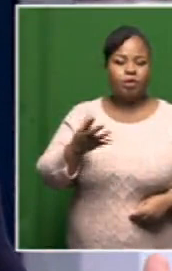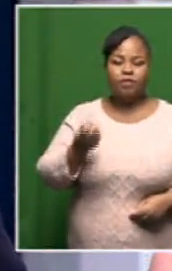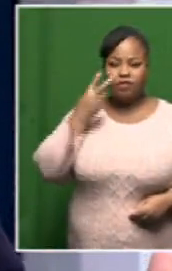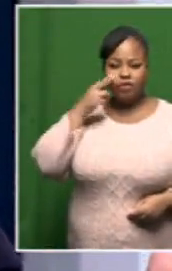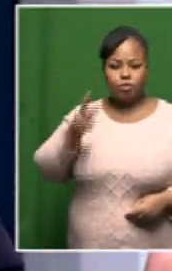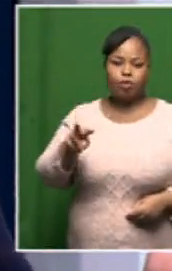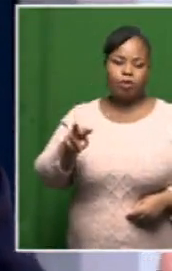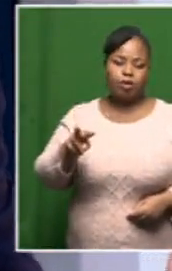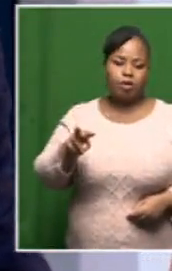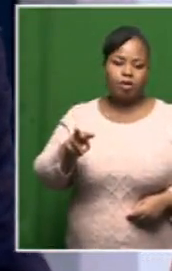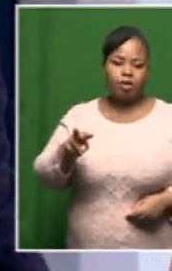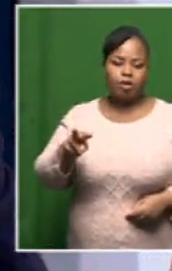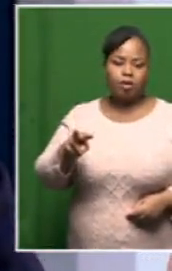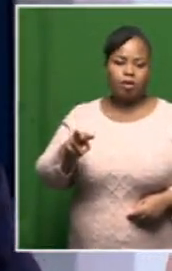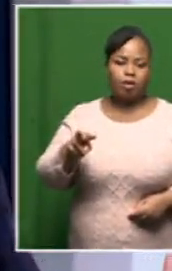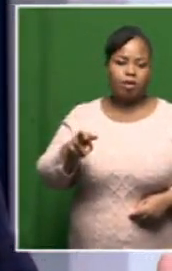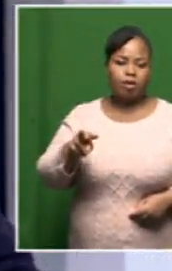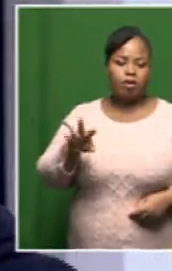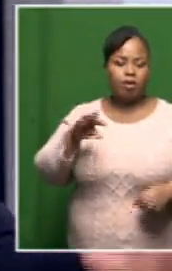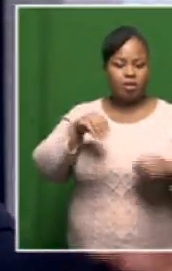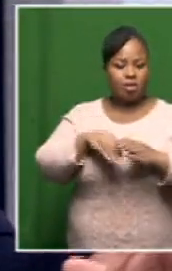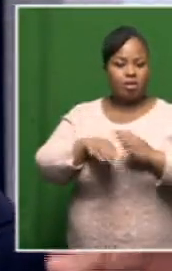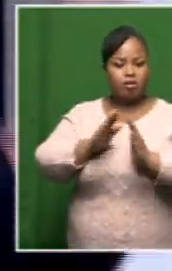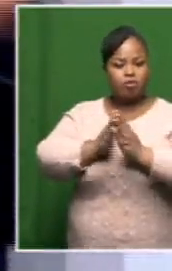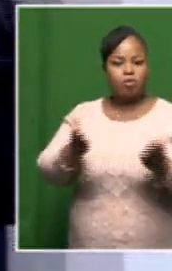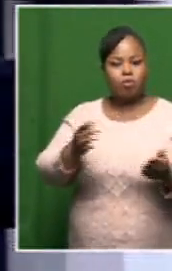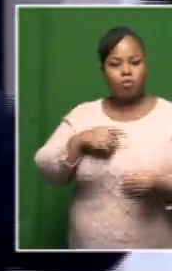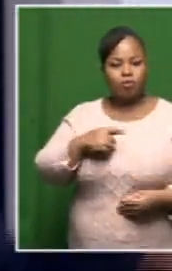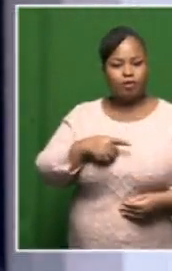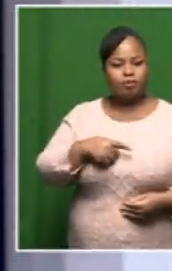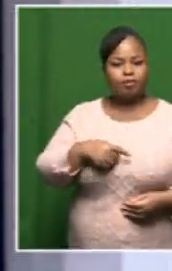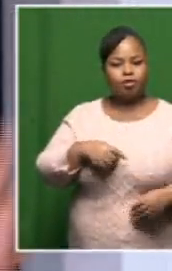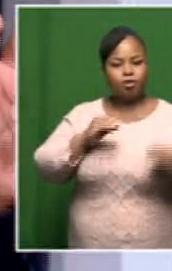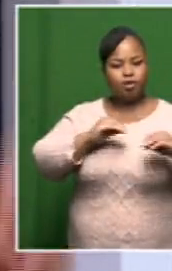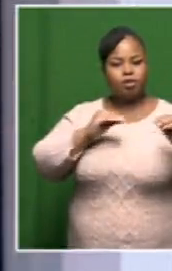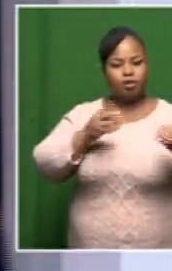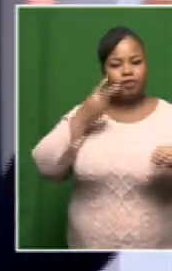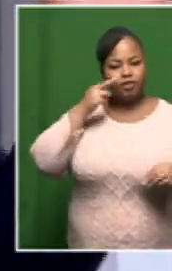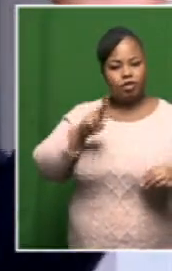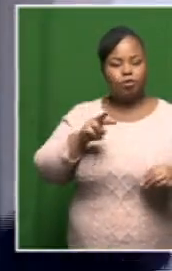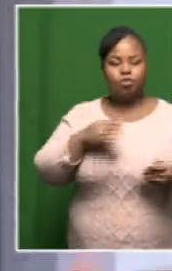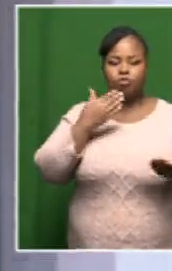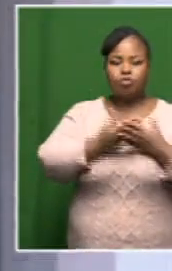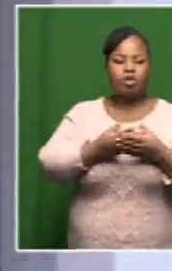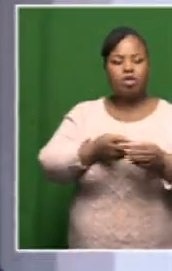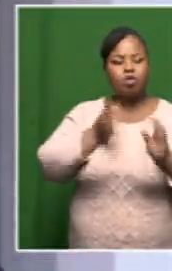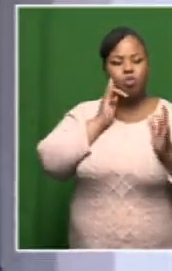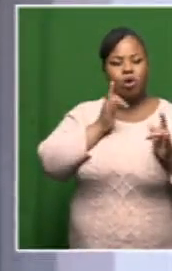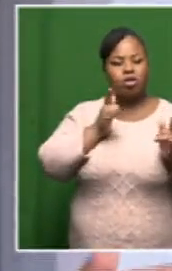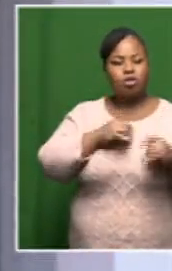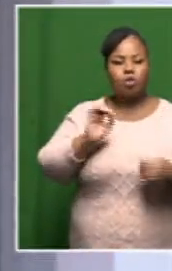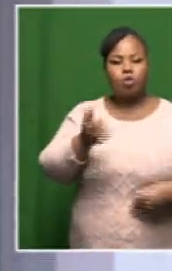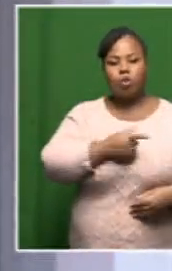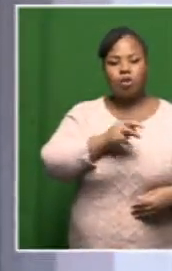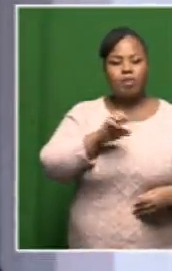visual part of it, whereby there are tutorial videos in visual. You can watch the whole